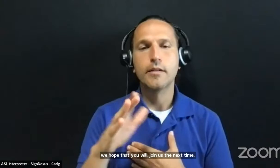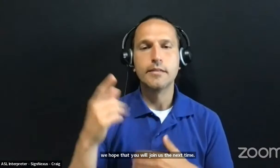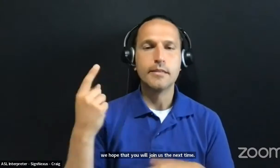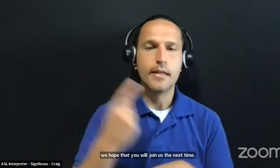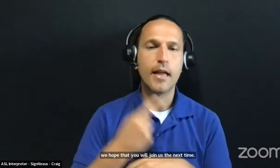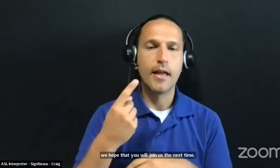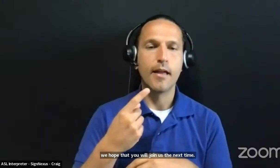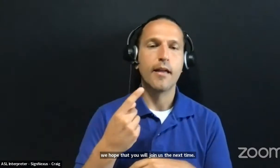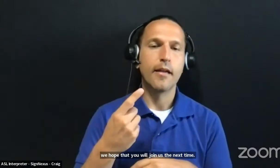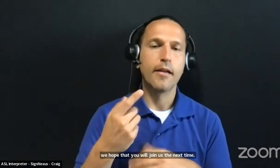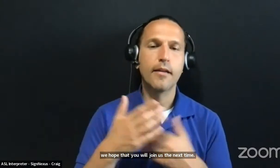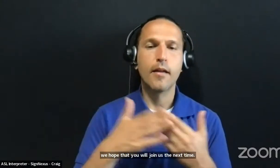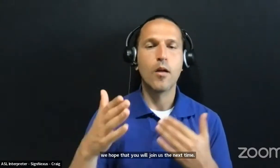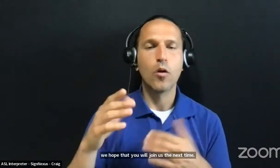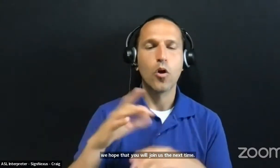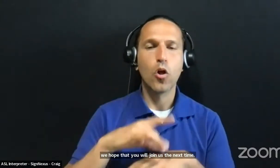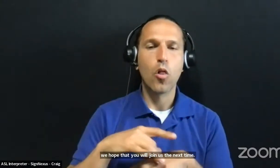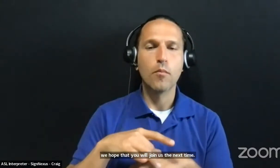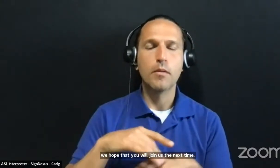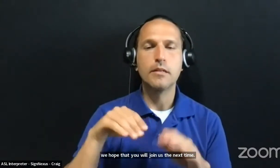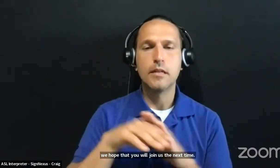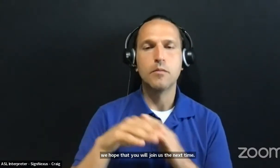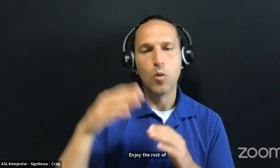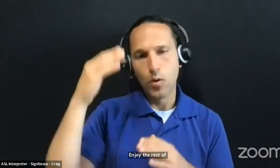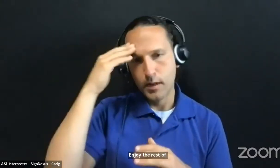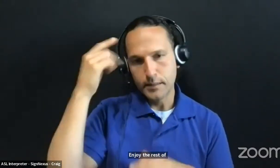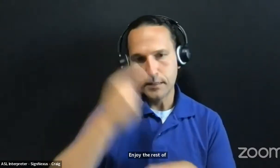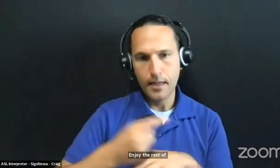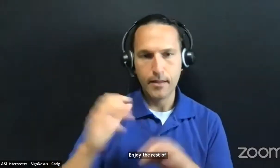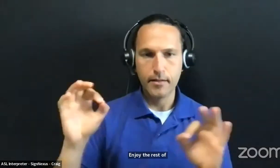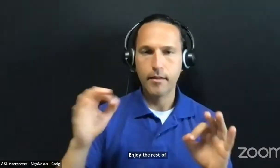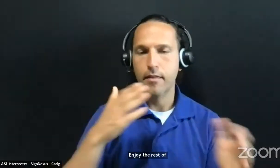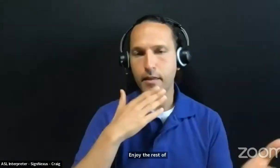Global Accessibility Awareness Day, everybody.